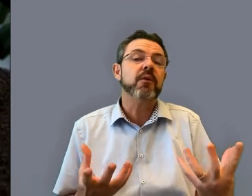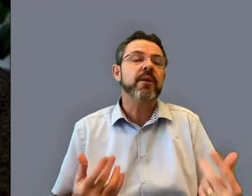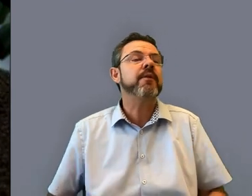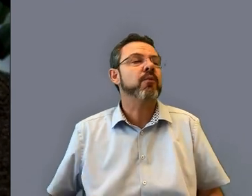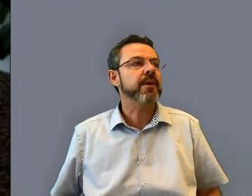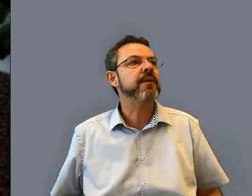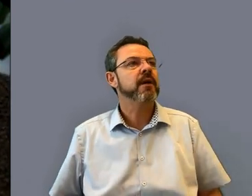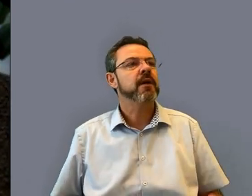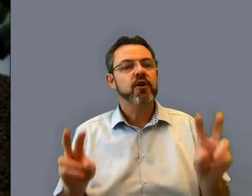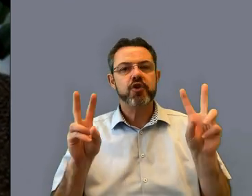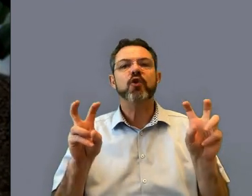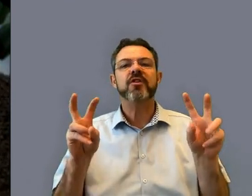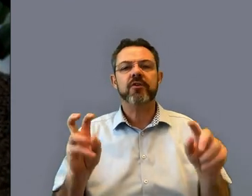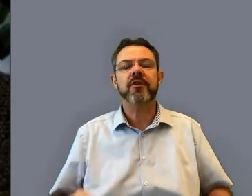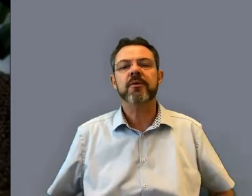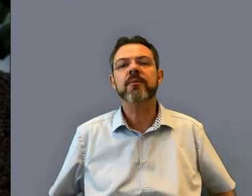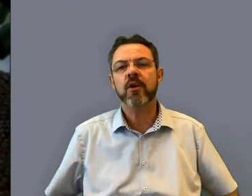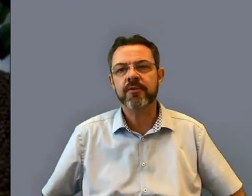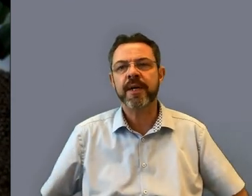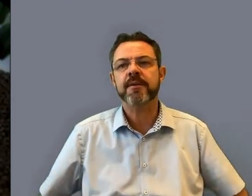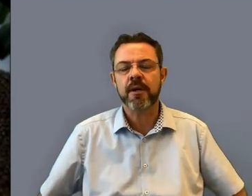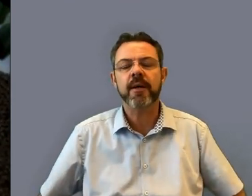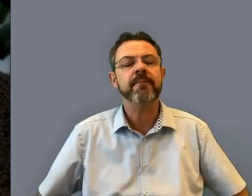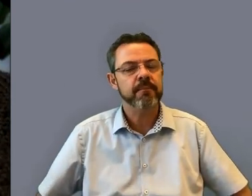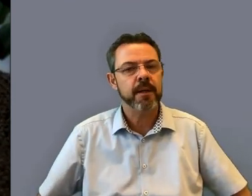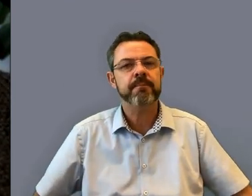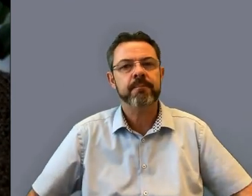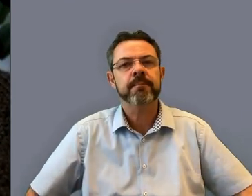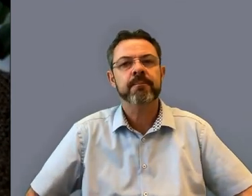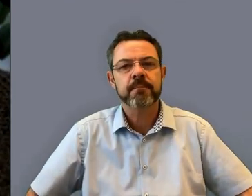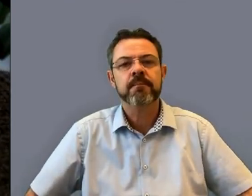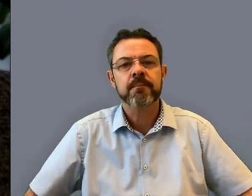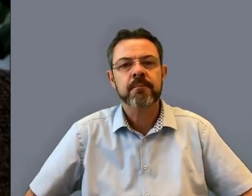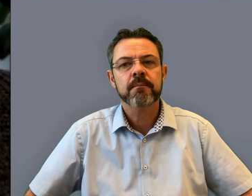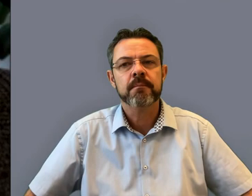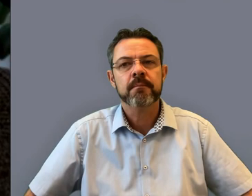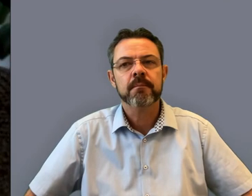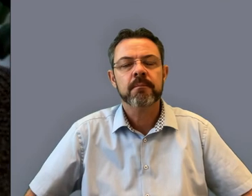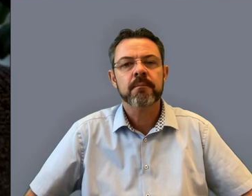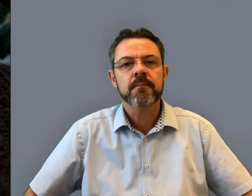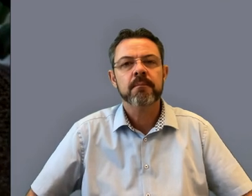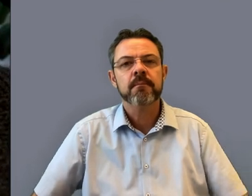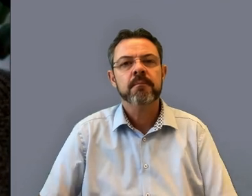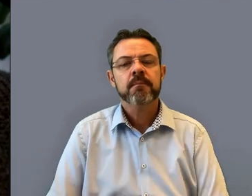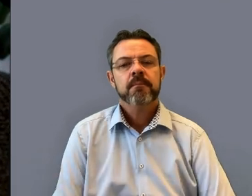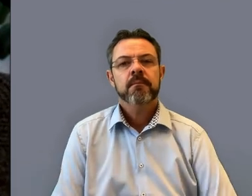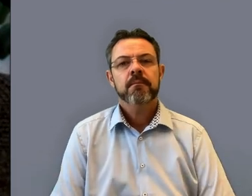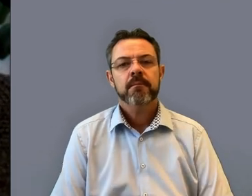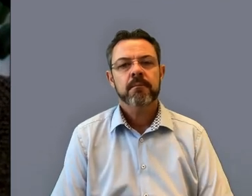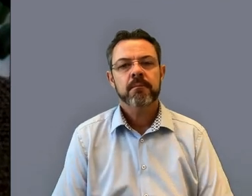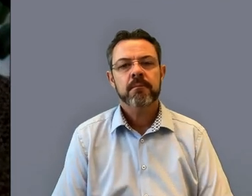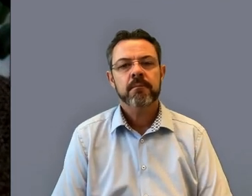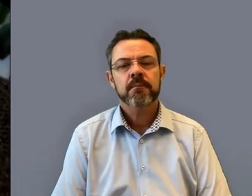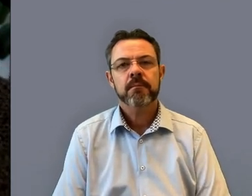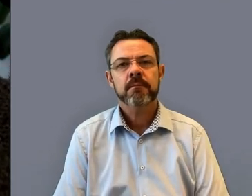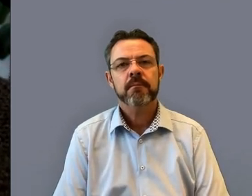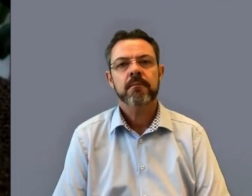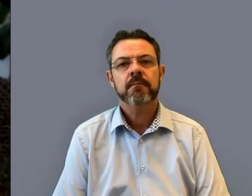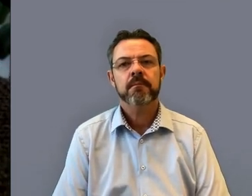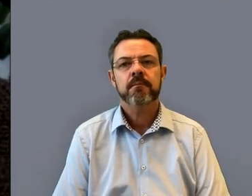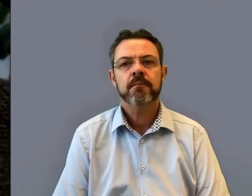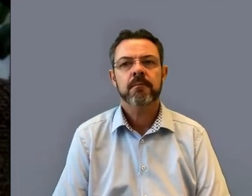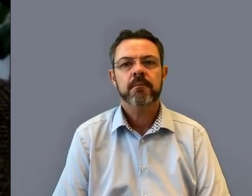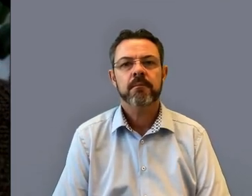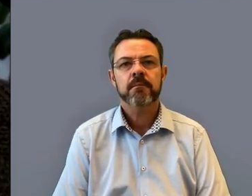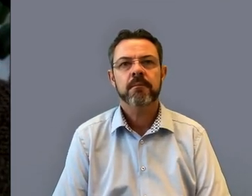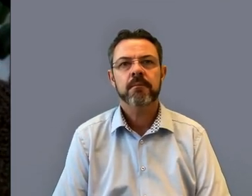place to deal with shorter term contractors. Okay. Yeah, correct. So, and then the anti-fragile ones,